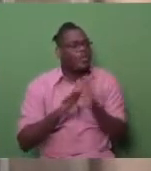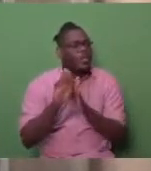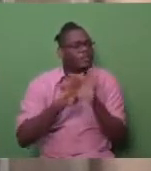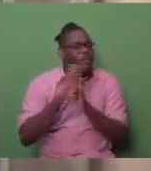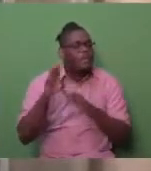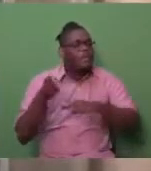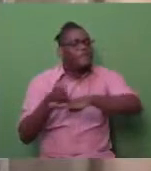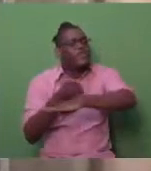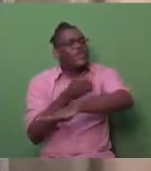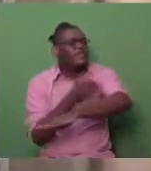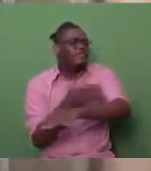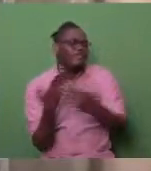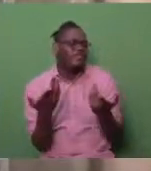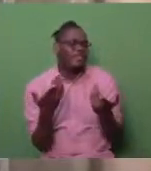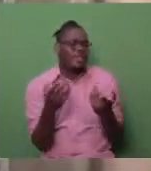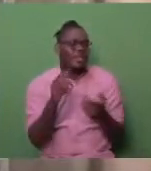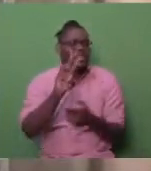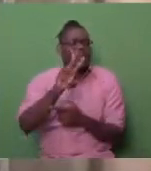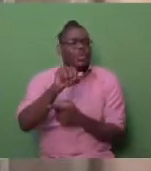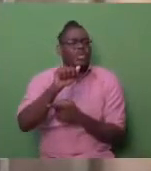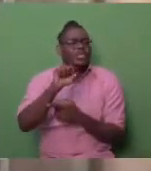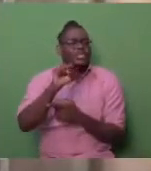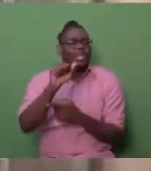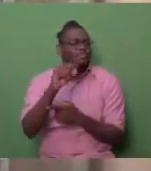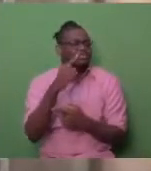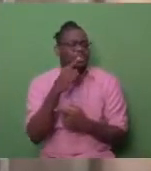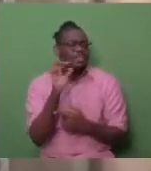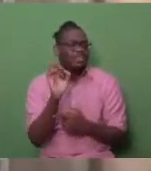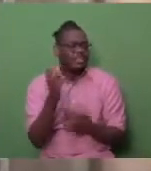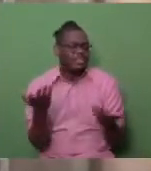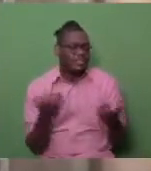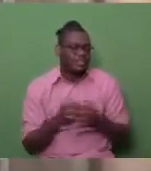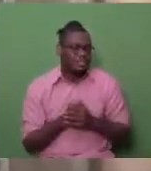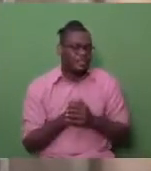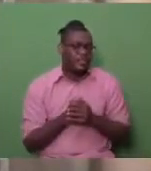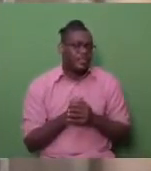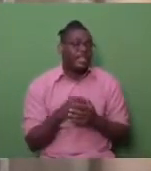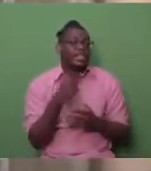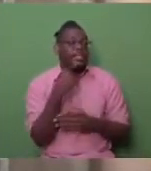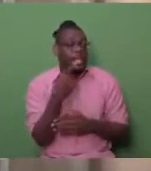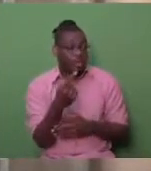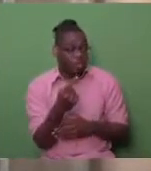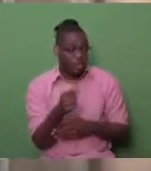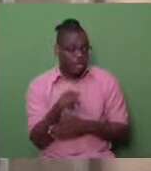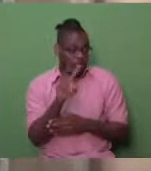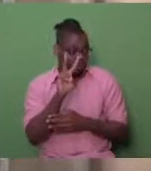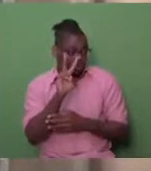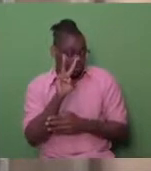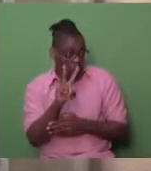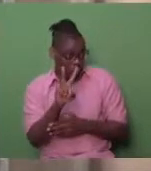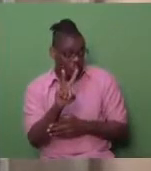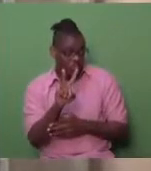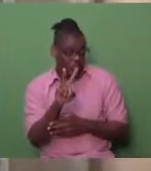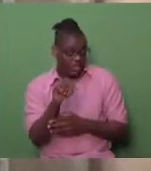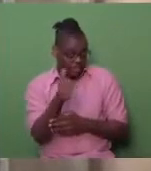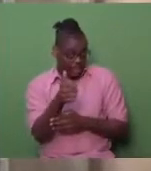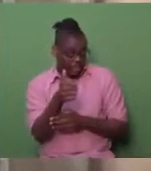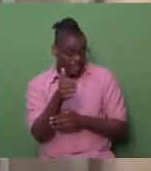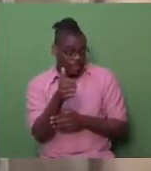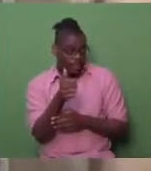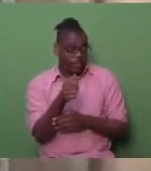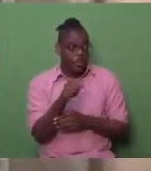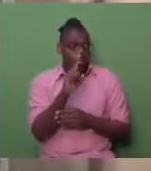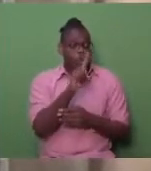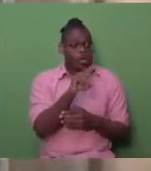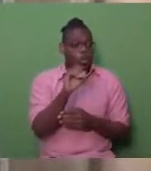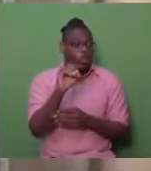less. He said that about 210,000 households will benefit. But these rebates are an attempt to appear